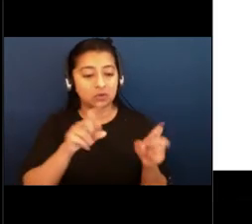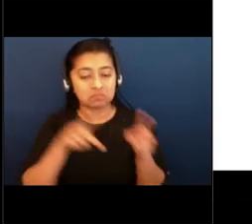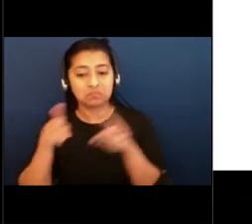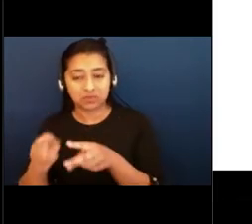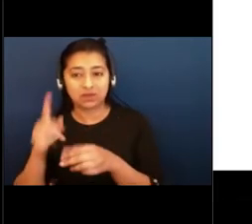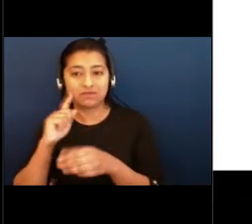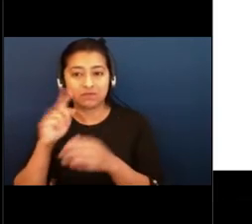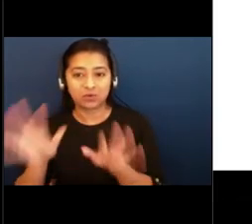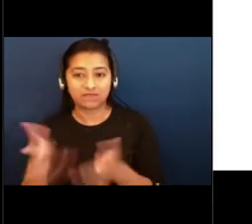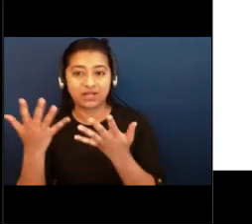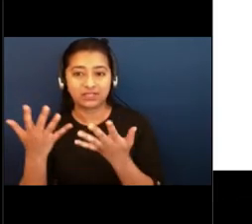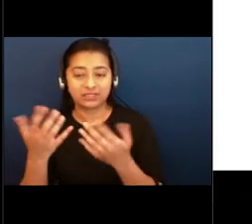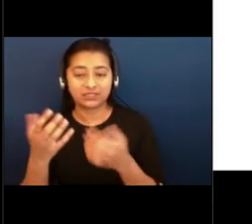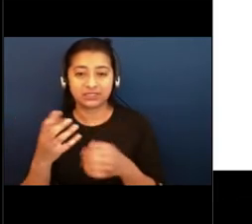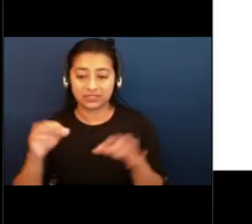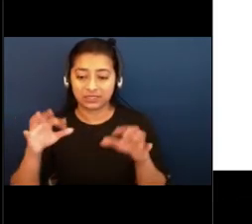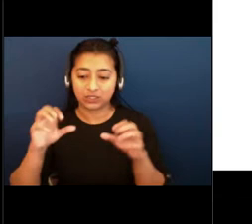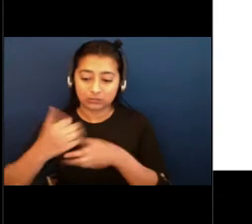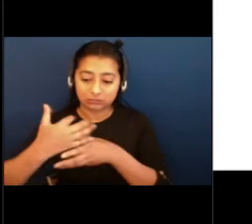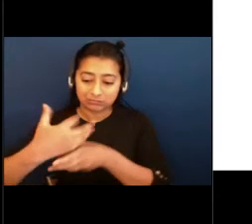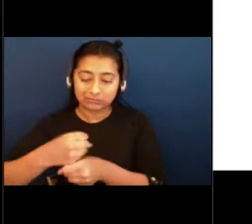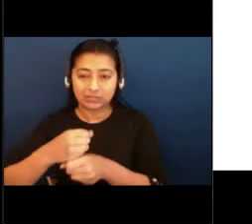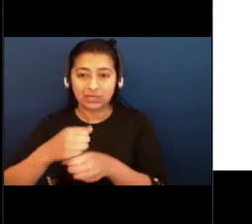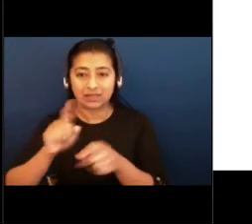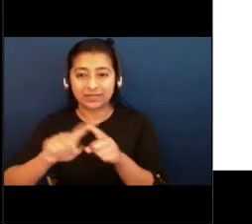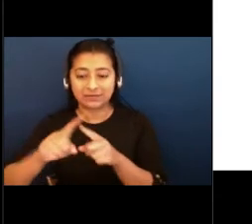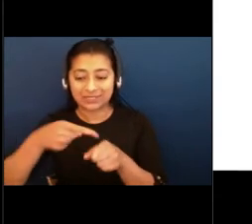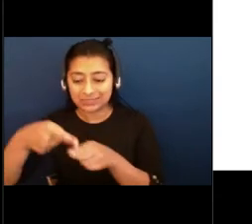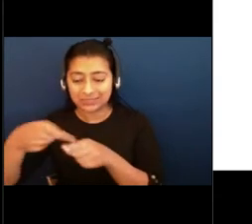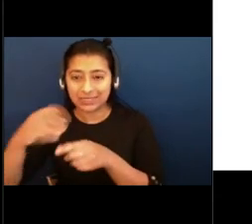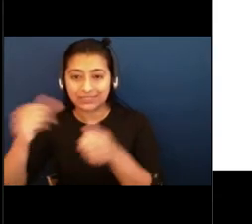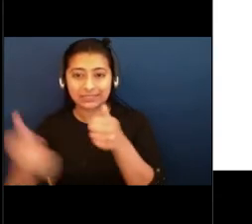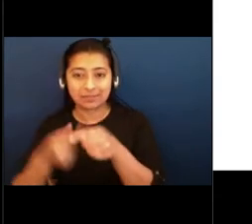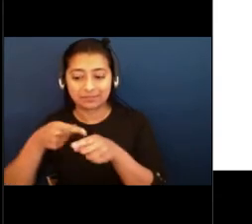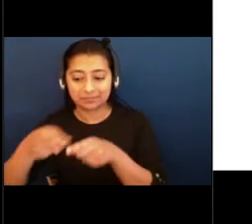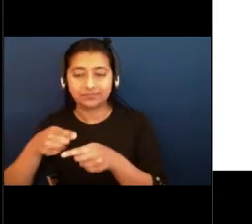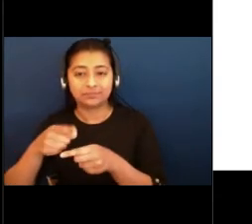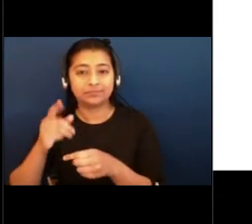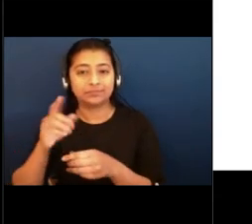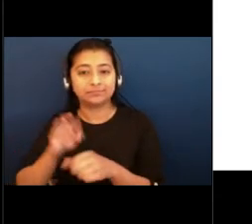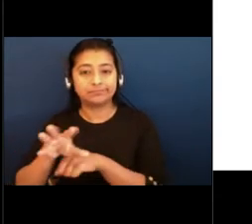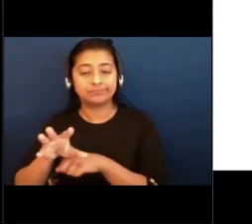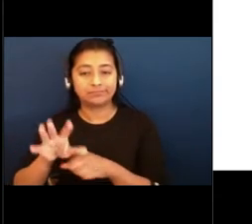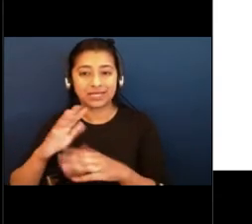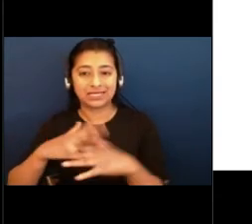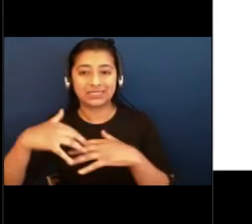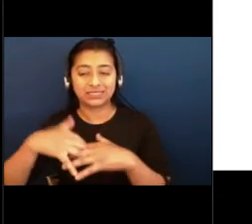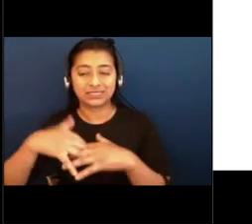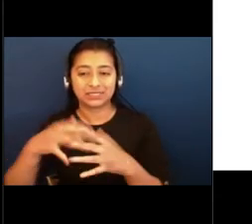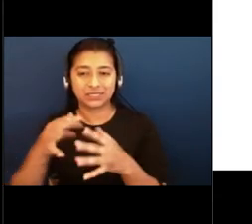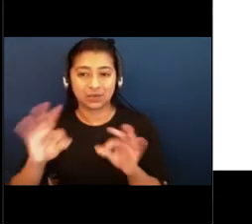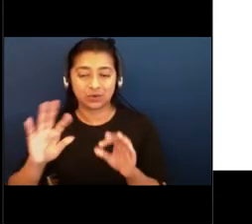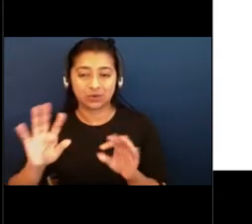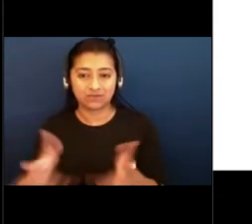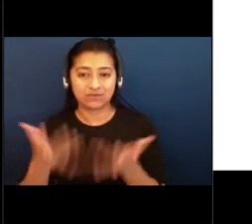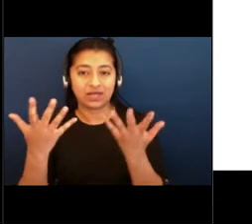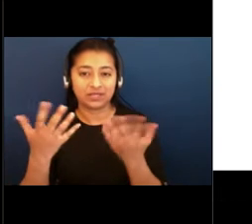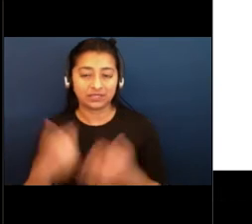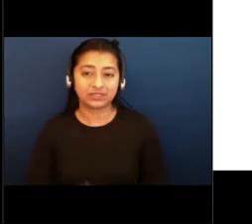those disciplines and subdisciplines that are influencing research into Indigenous language revitalization. And here we might